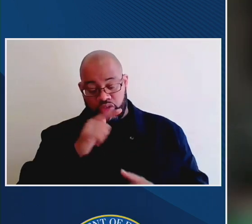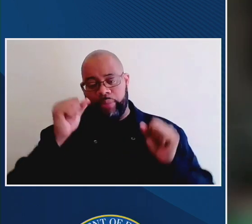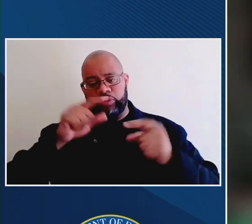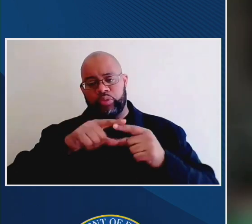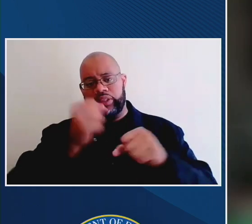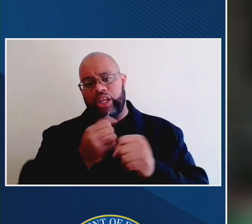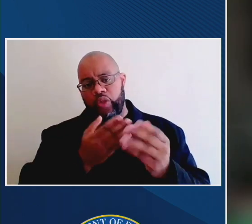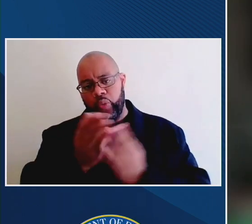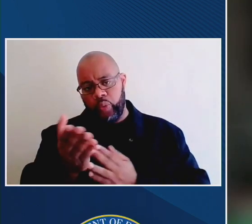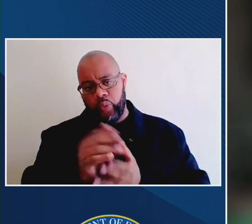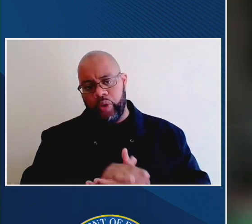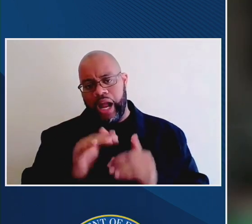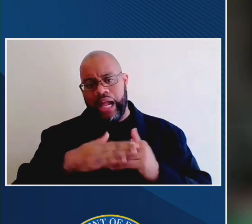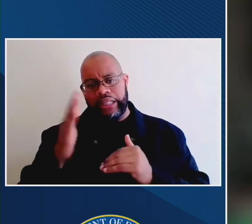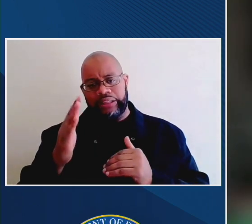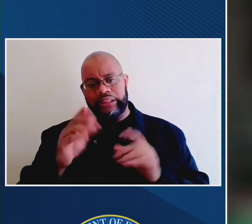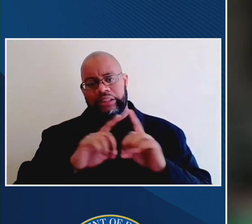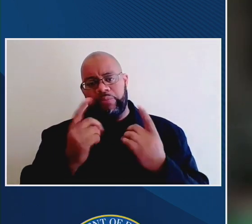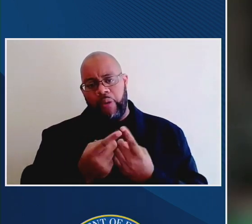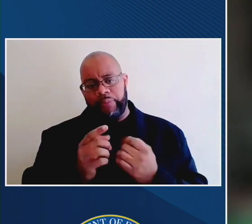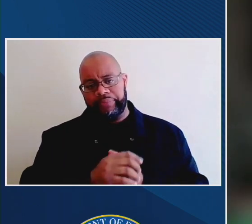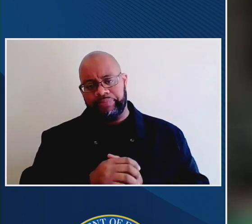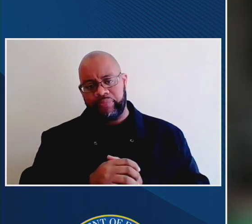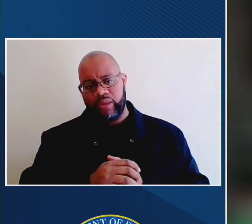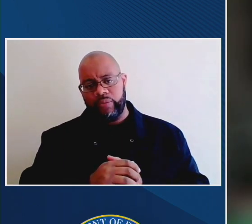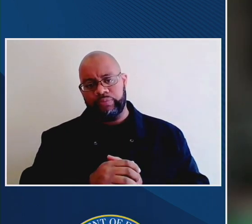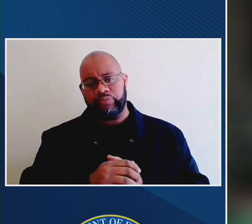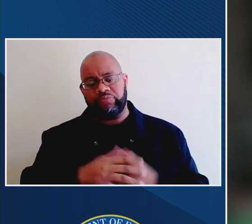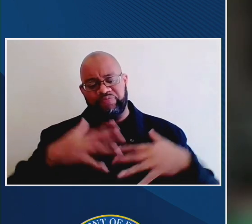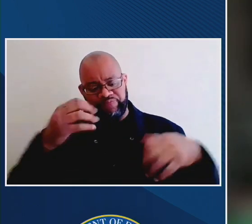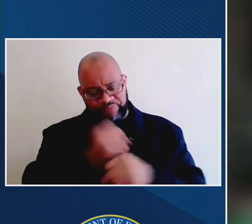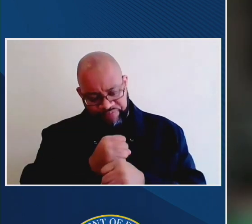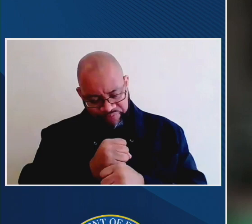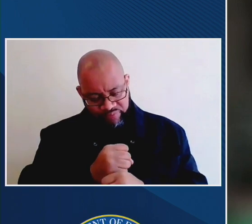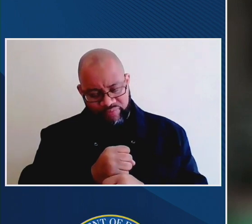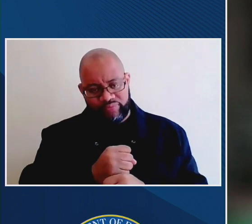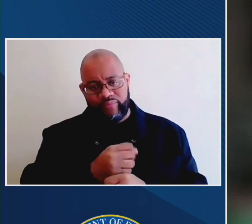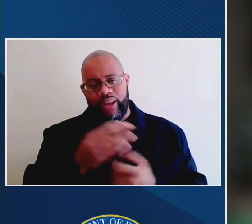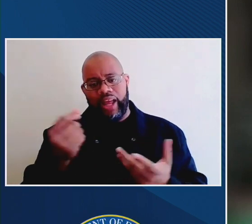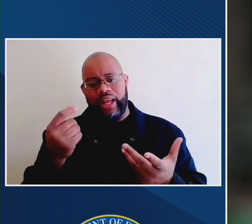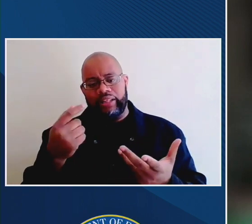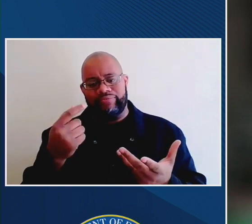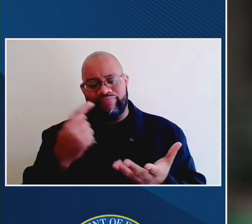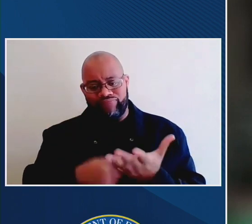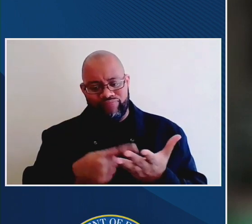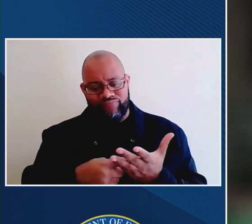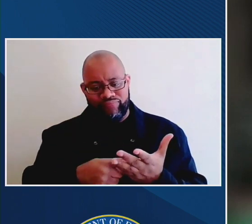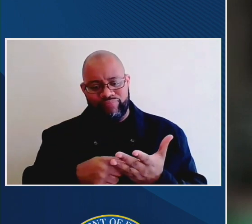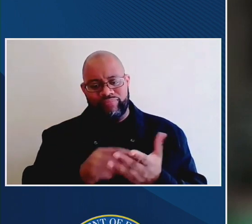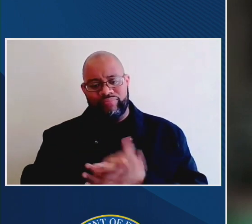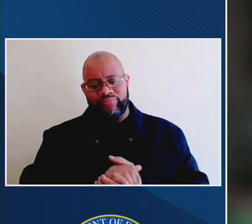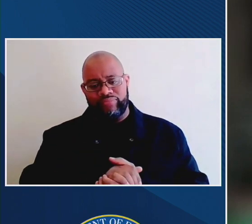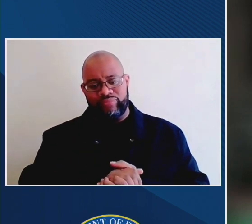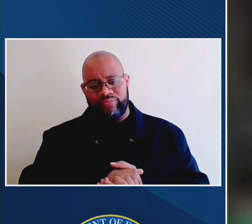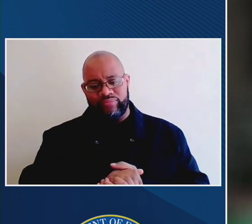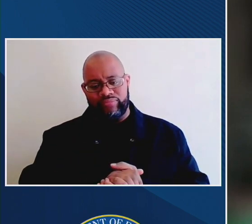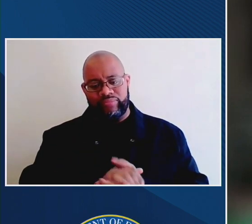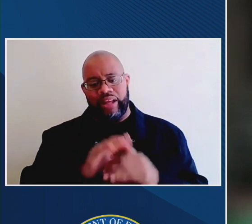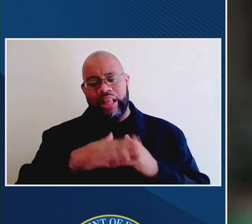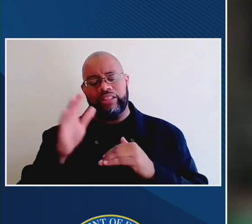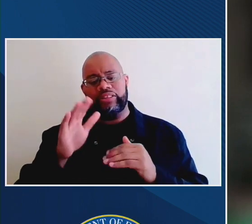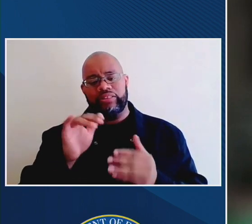through at least the department's overviews, and we were able to go over all of the at least address all